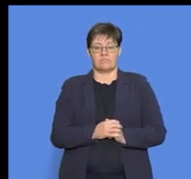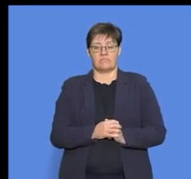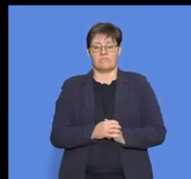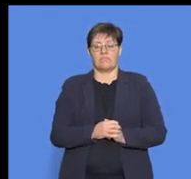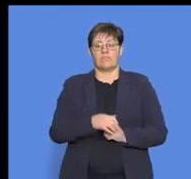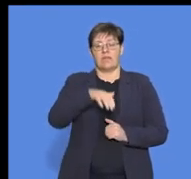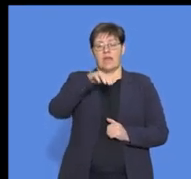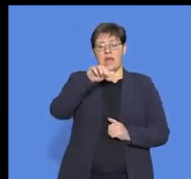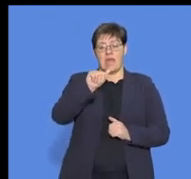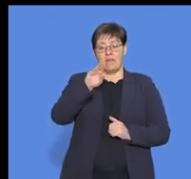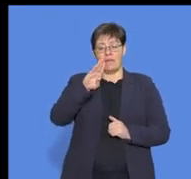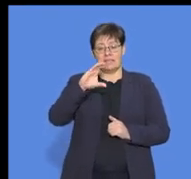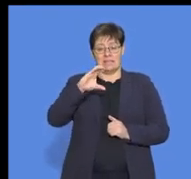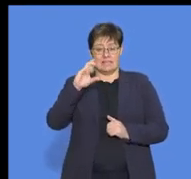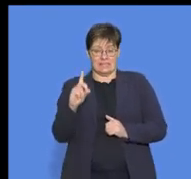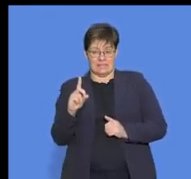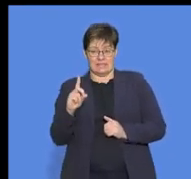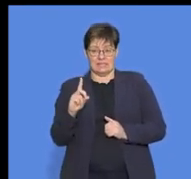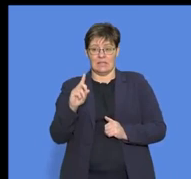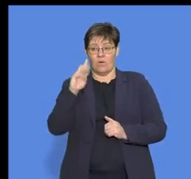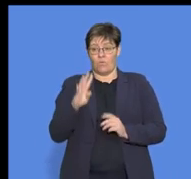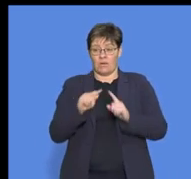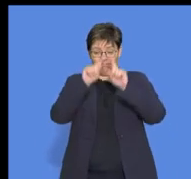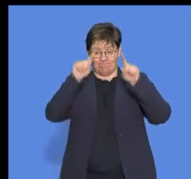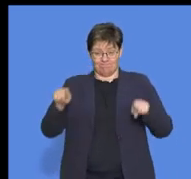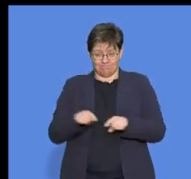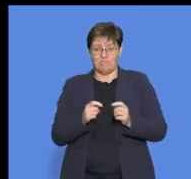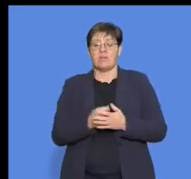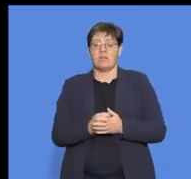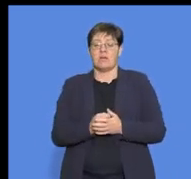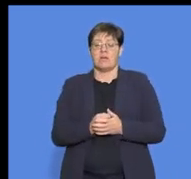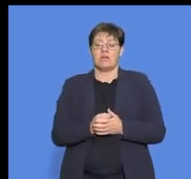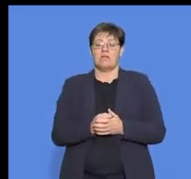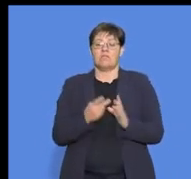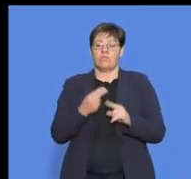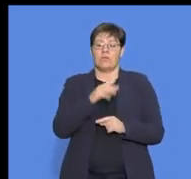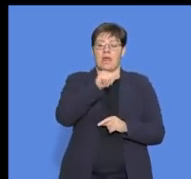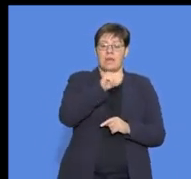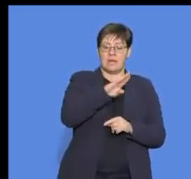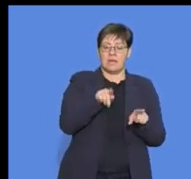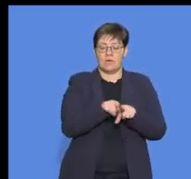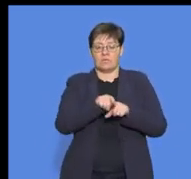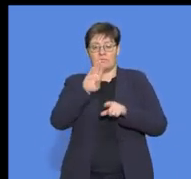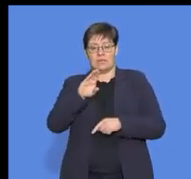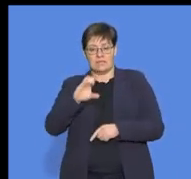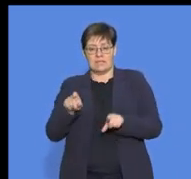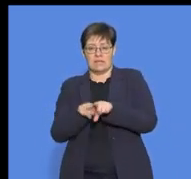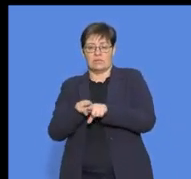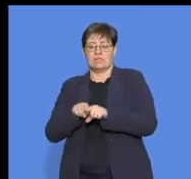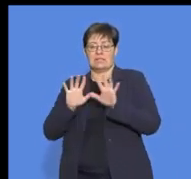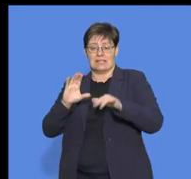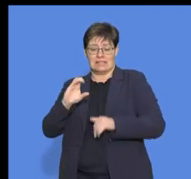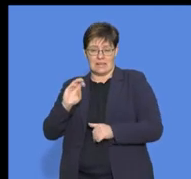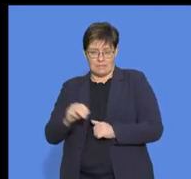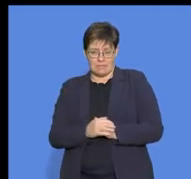Okay. Quadrilateral ABCD is drawn with AB and BC both equal to 10. So we've got an isosceles triangle there. And we're